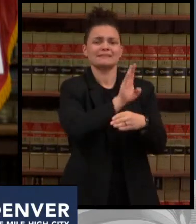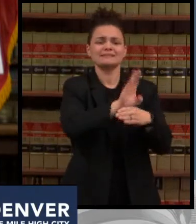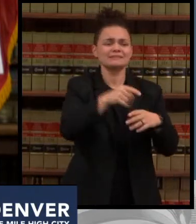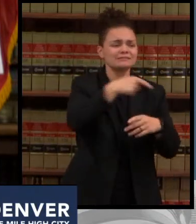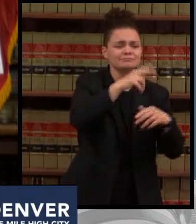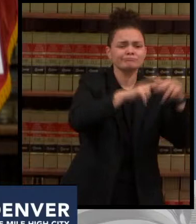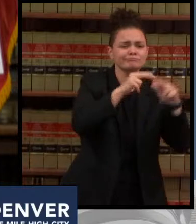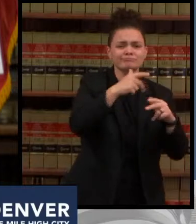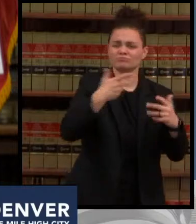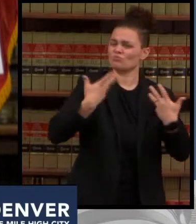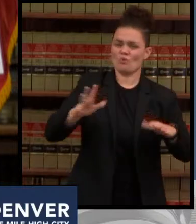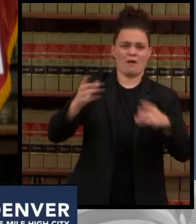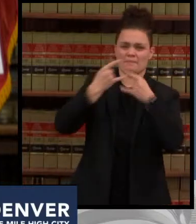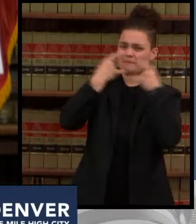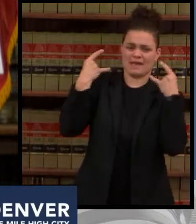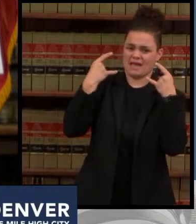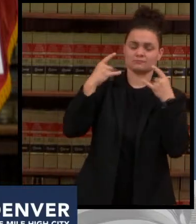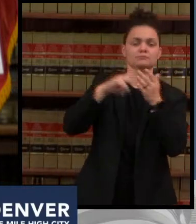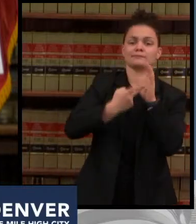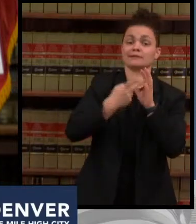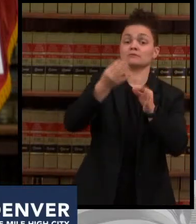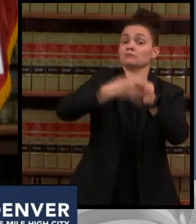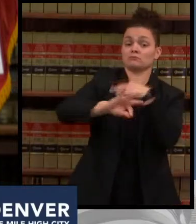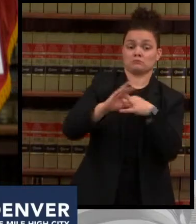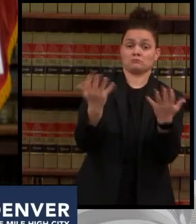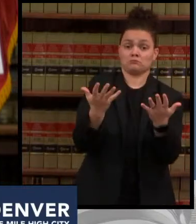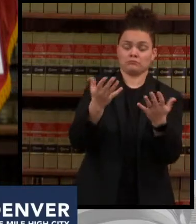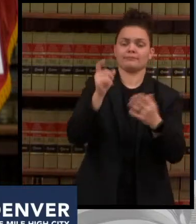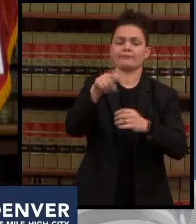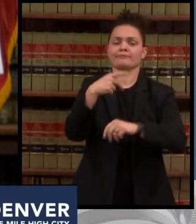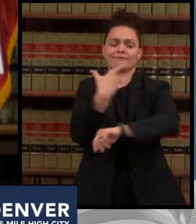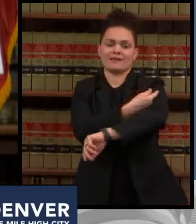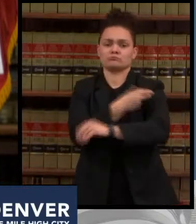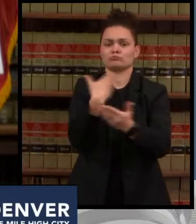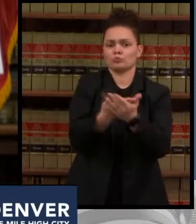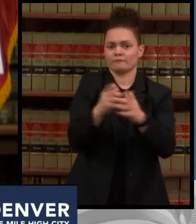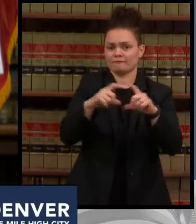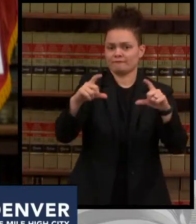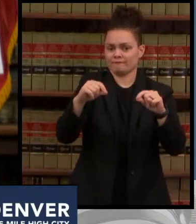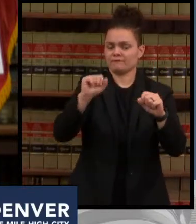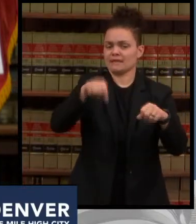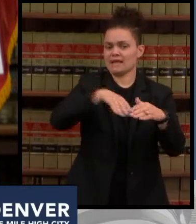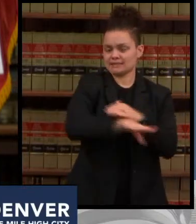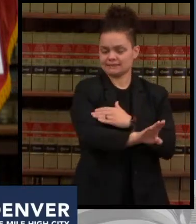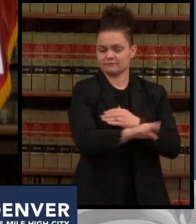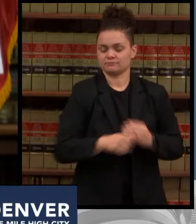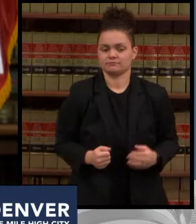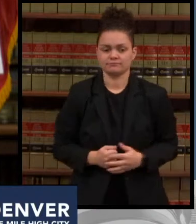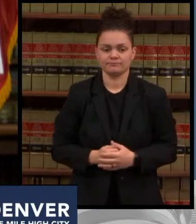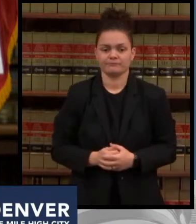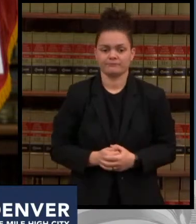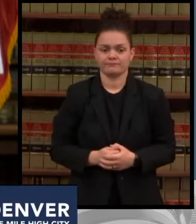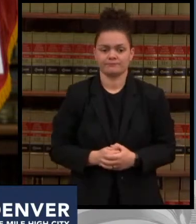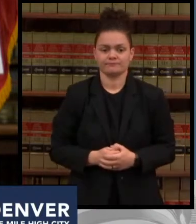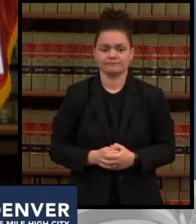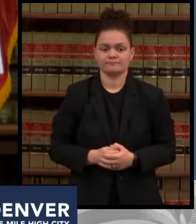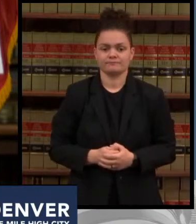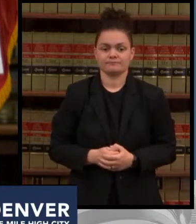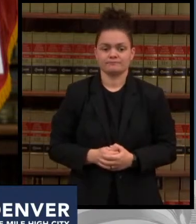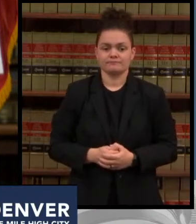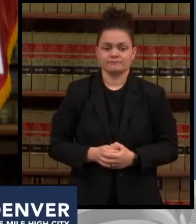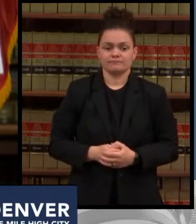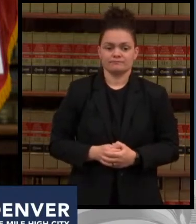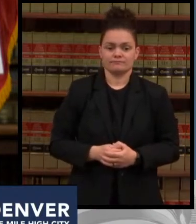implement a vaccine check before entry into your business. In each case, or which case, masks will not be